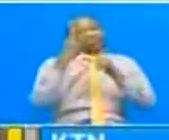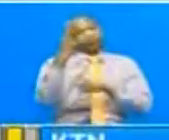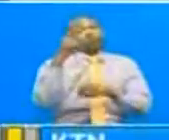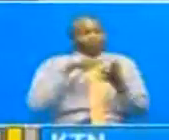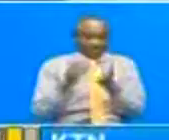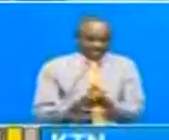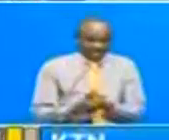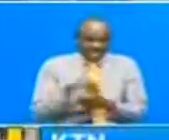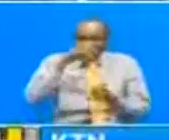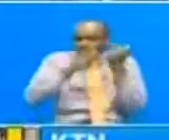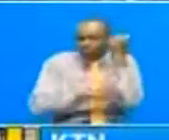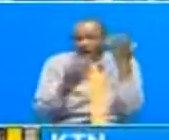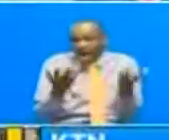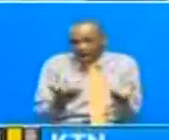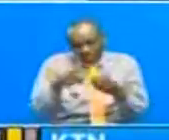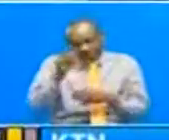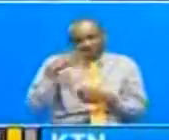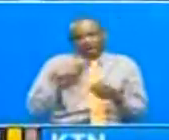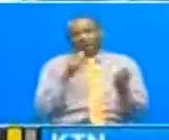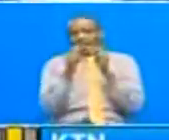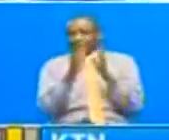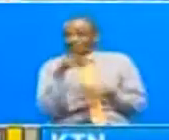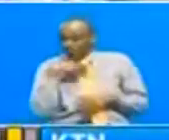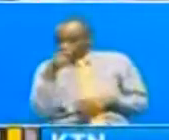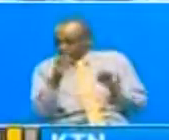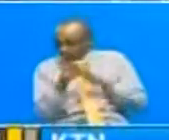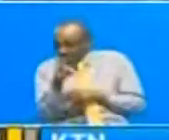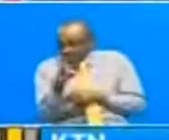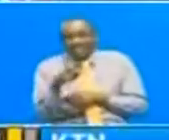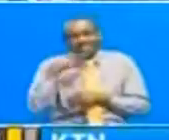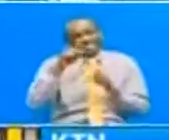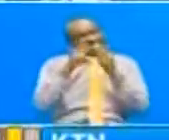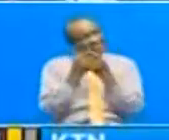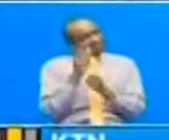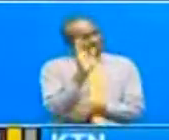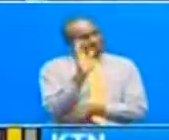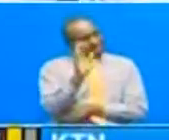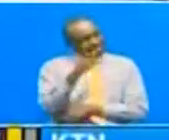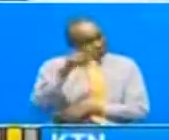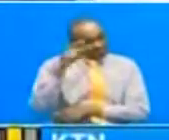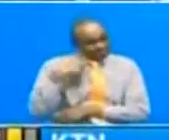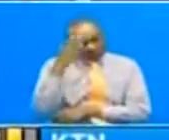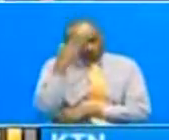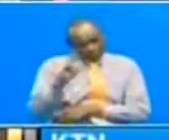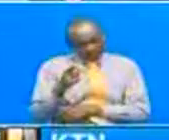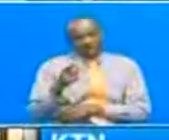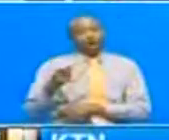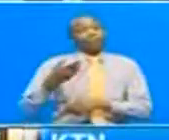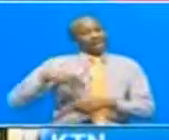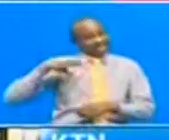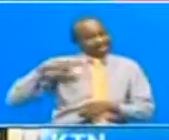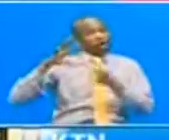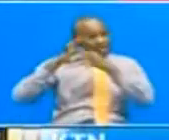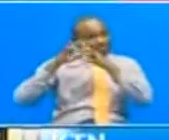poor show is not just a wake-up call to the administrators, but also for the team, especially given that the route to the Rio Olympics is now